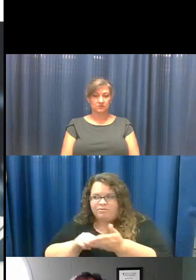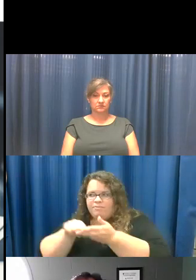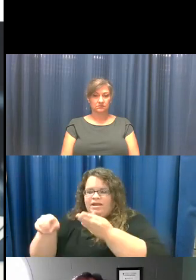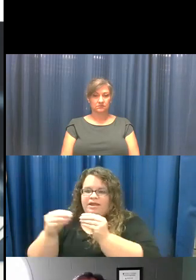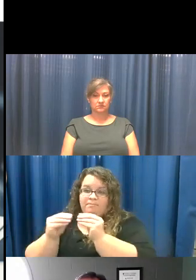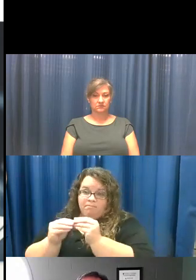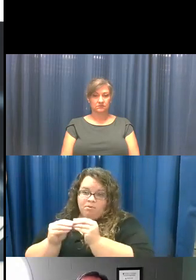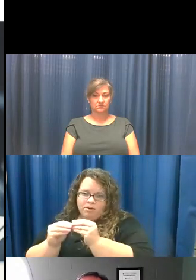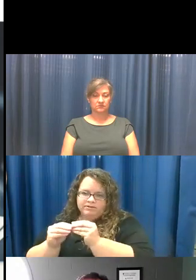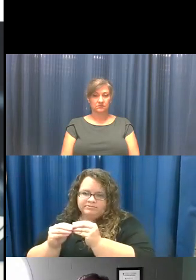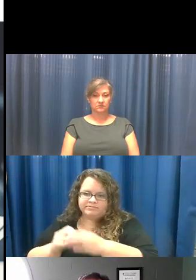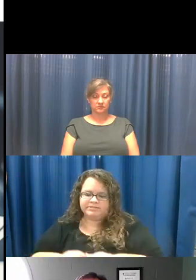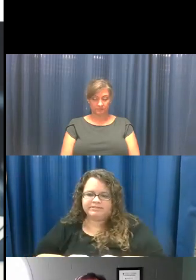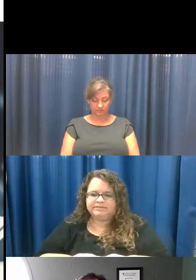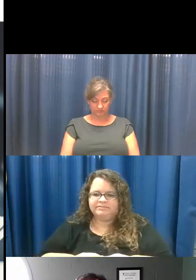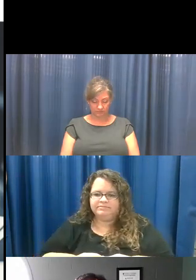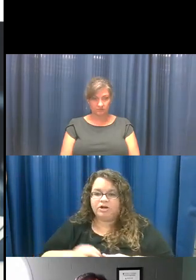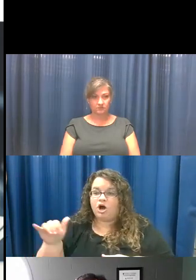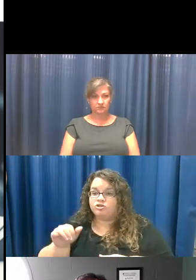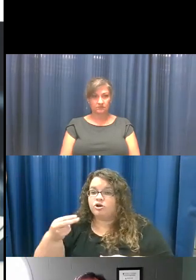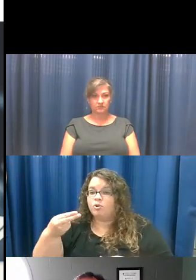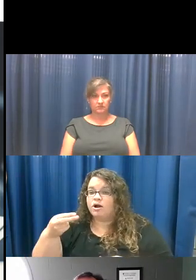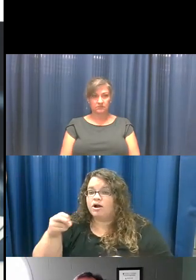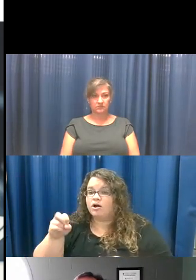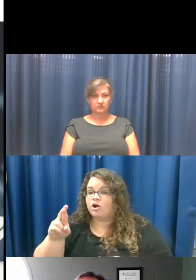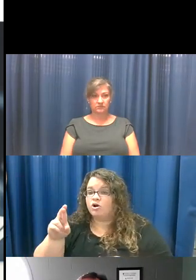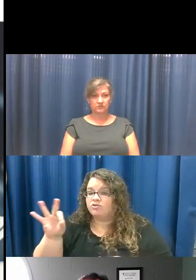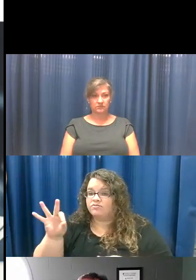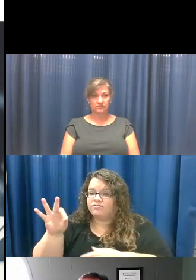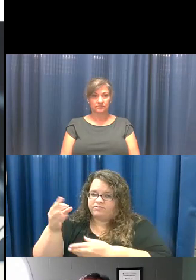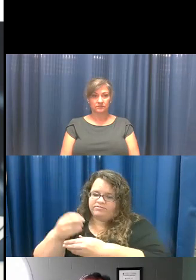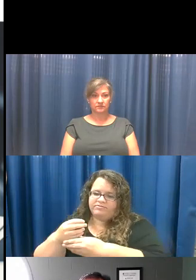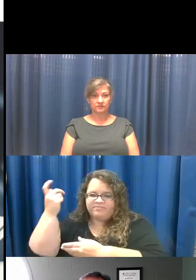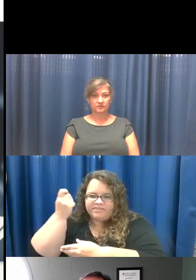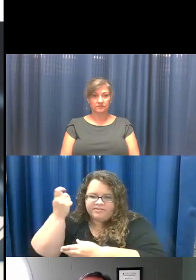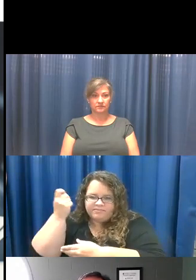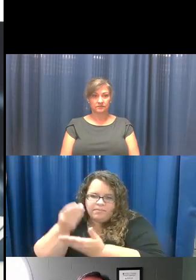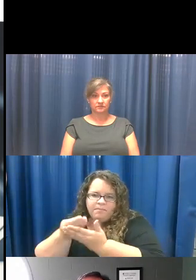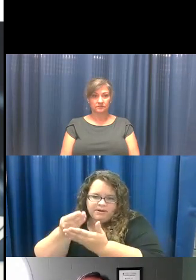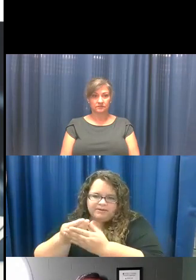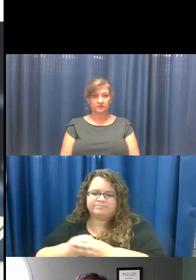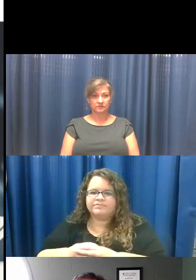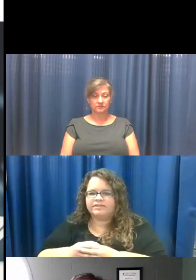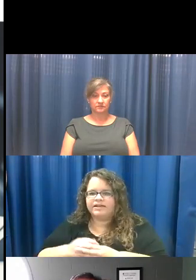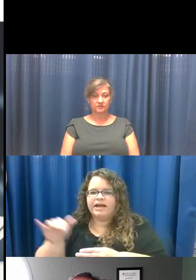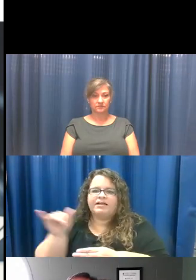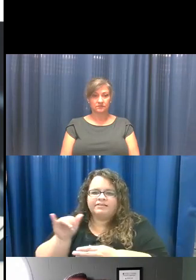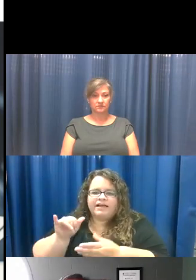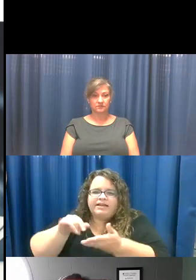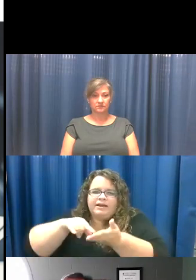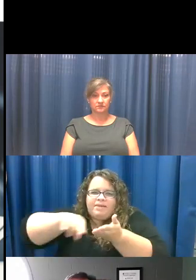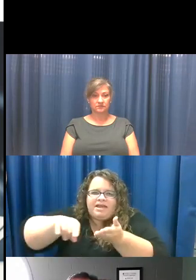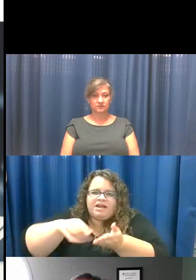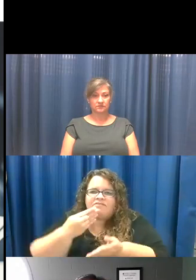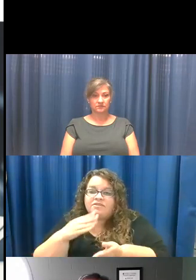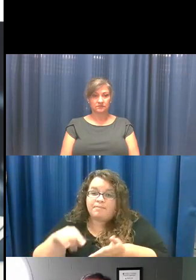this was the HERF funding that we received, and some of that, for example, the paying off the bad debt,